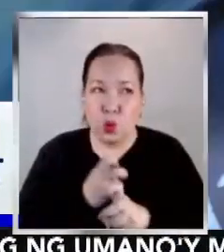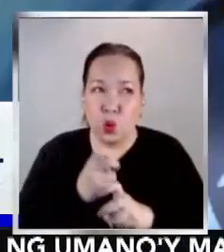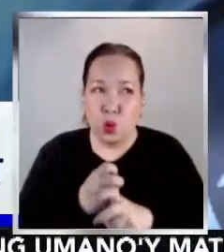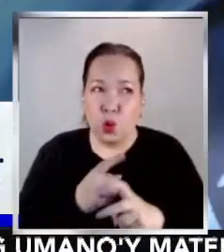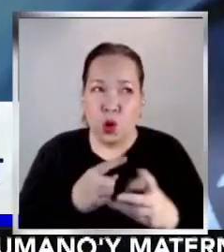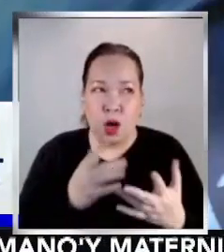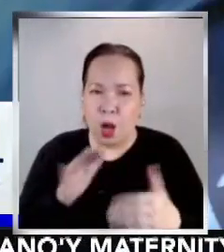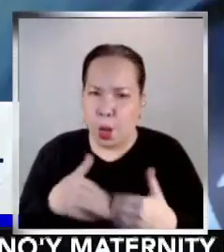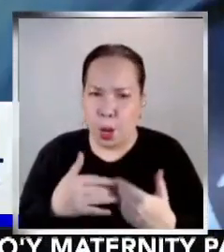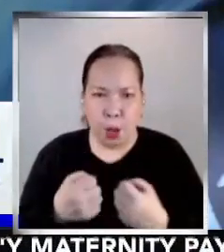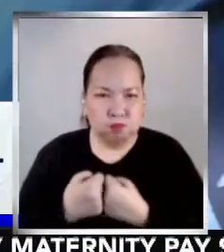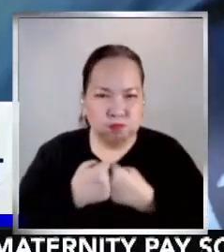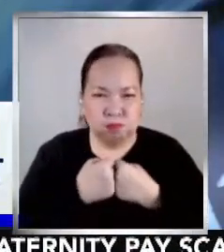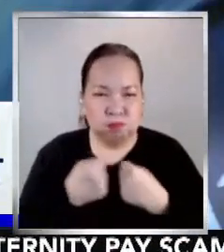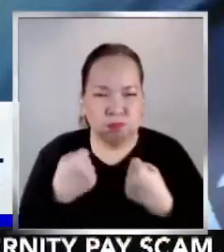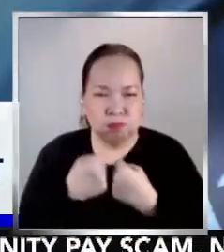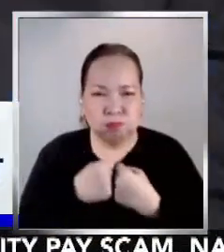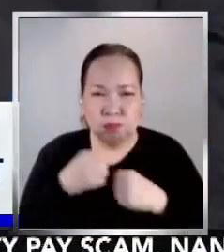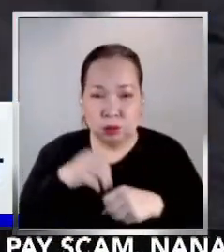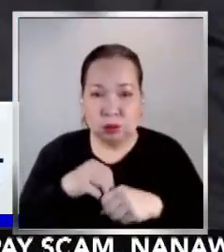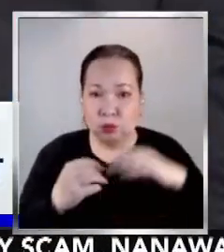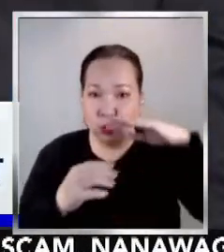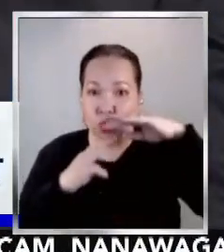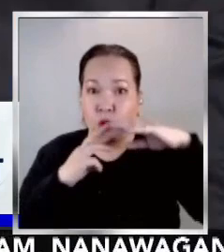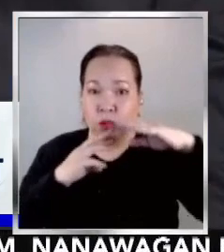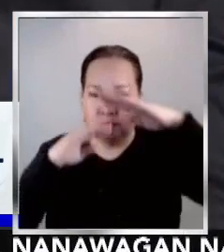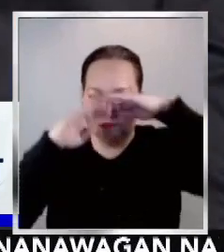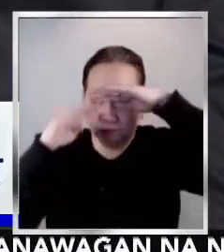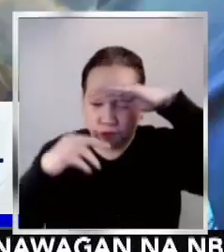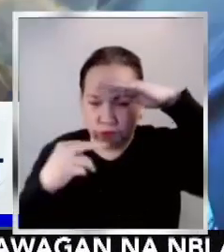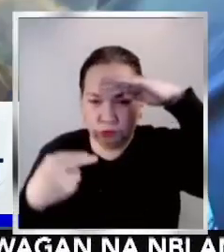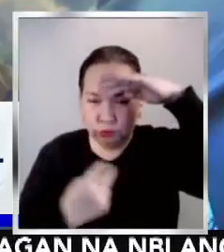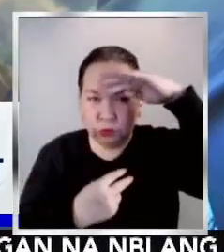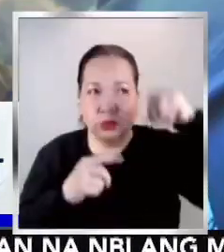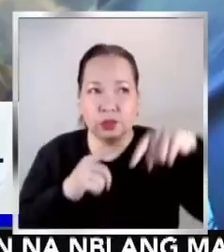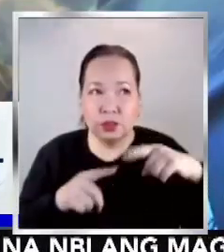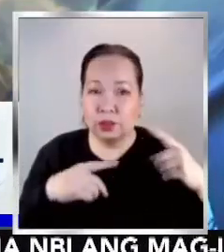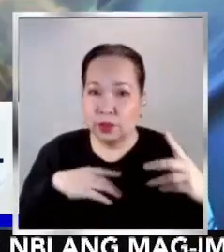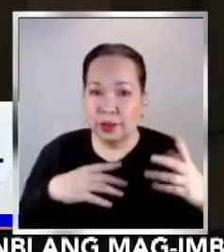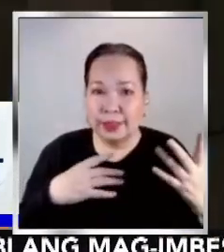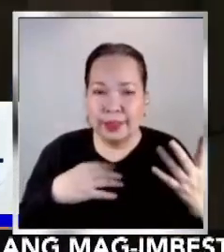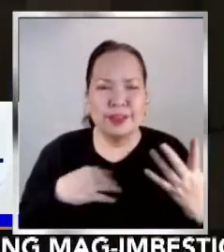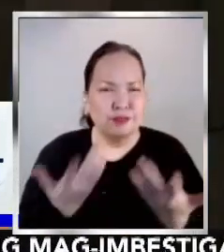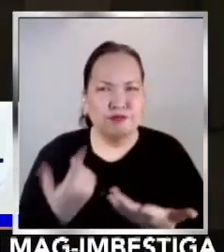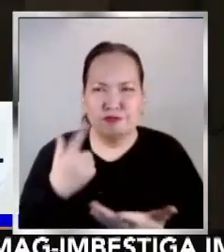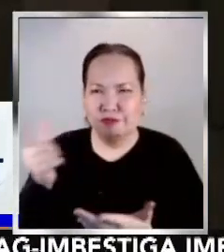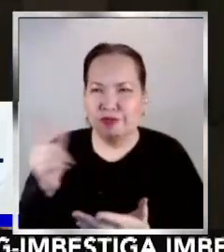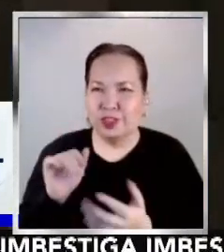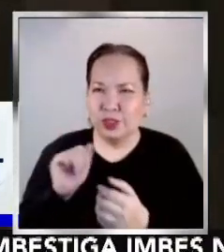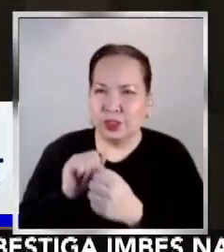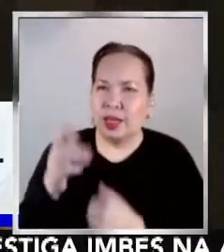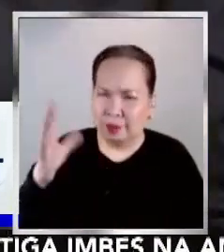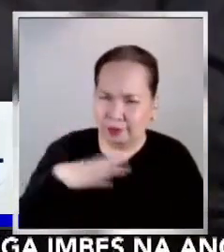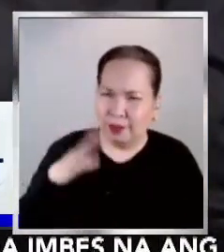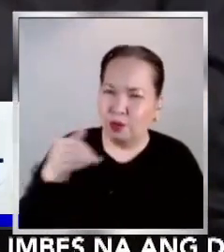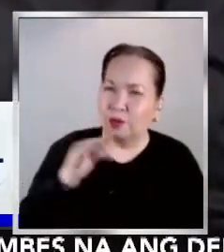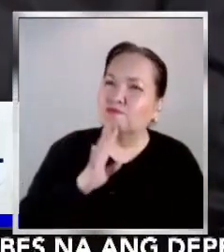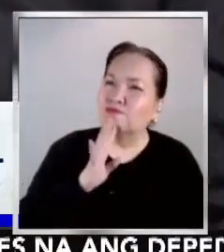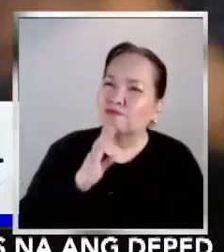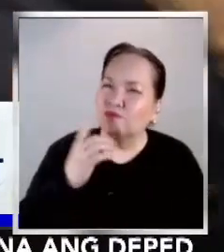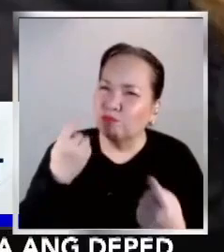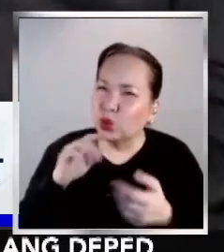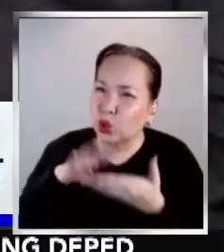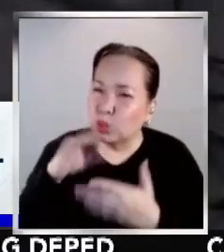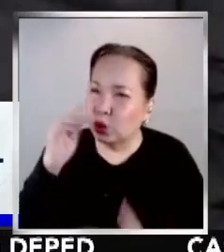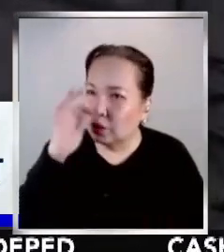underwater. Speaking of water, kumusta rin sila sa aming Tagalog translation challenge to invite Filipino fans. Jim Cameron